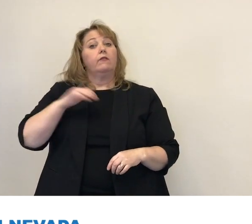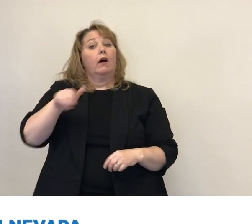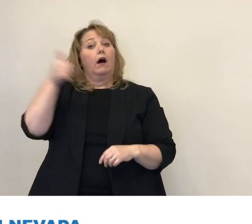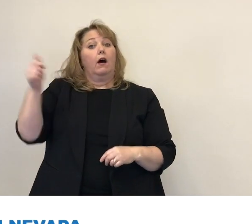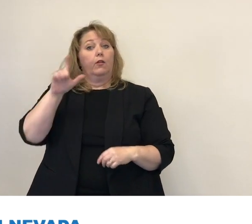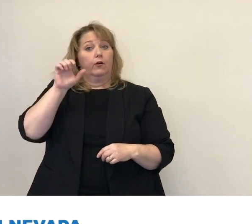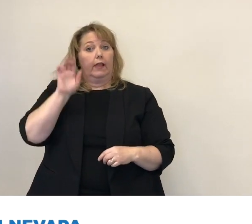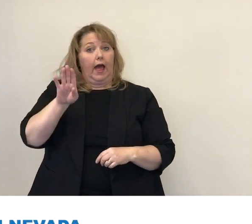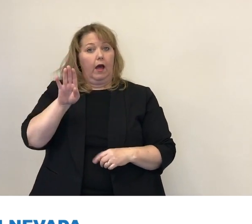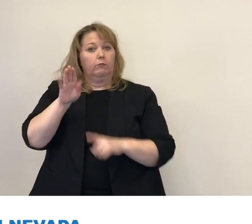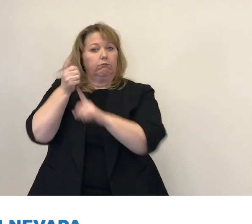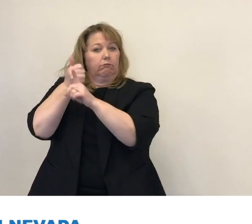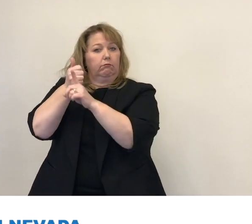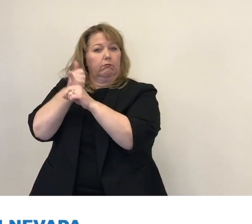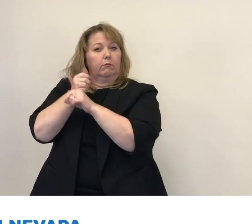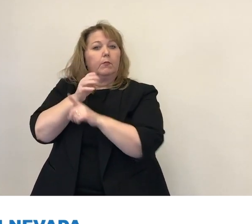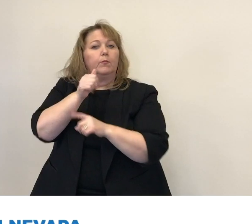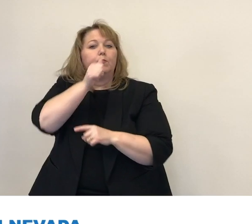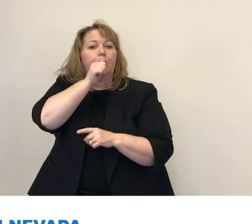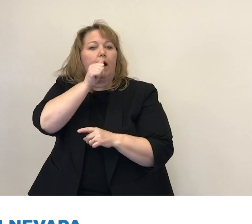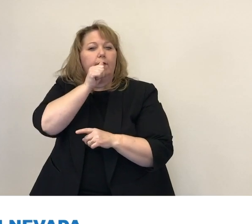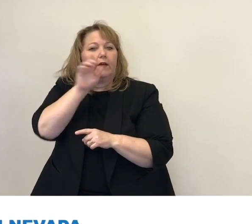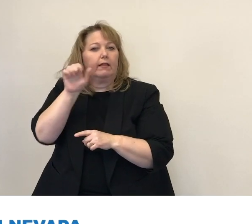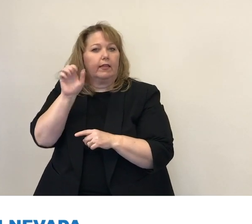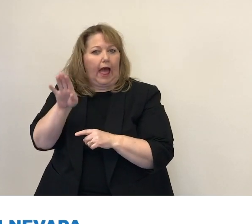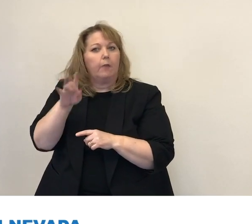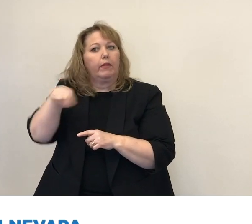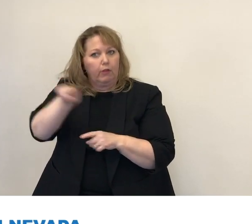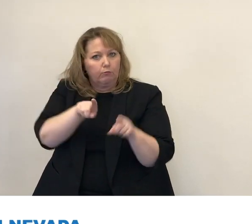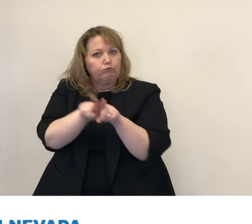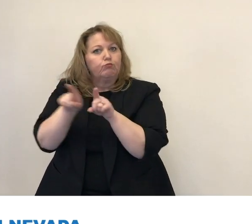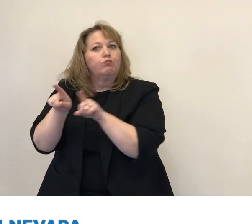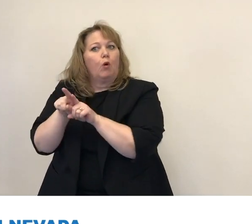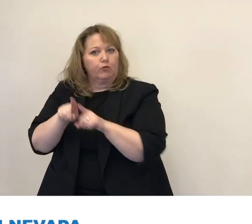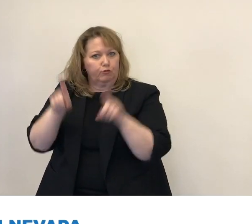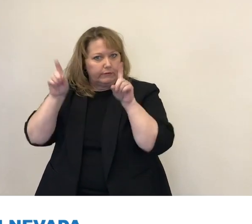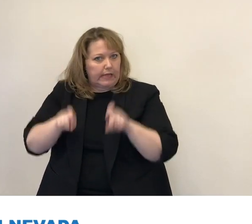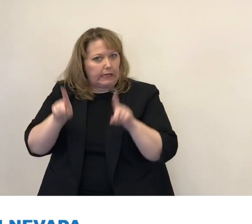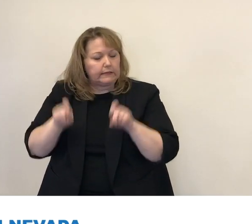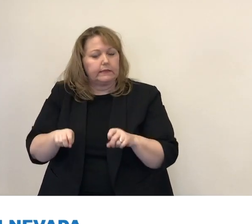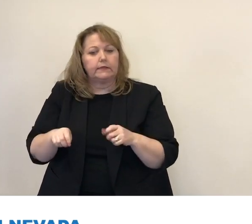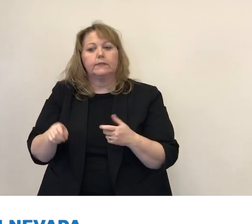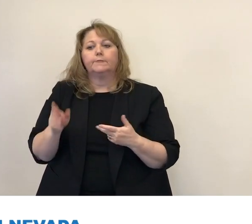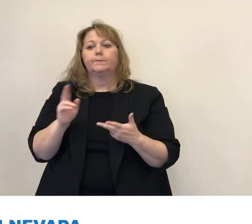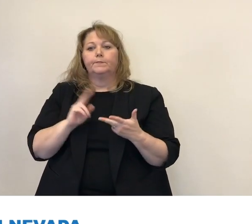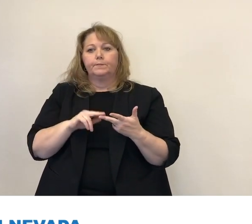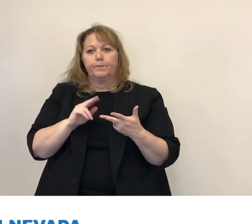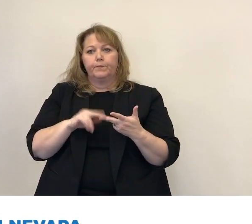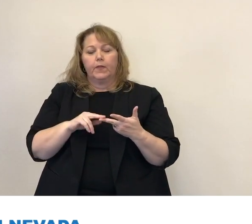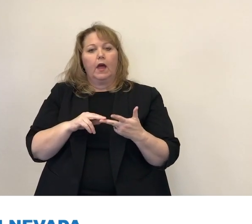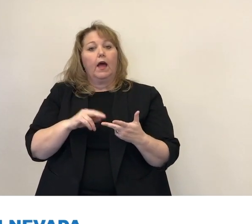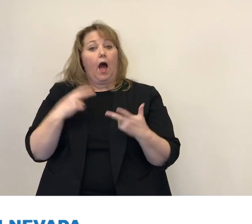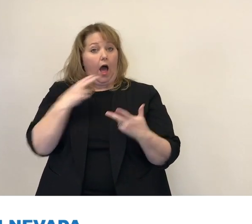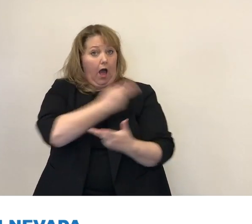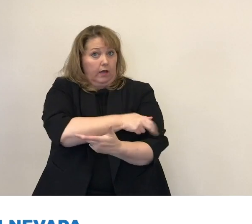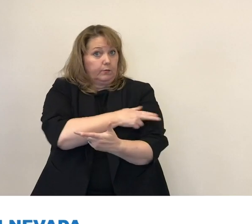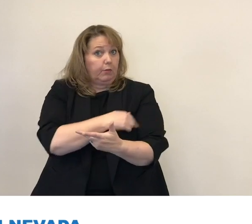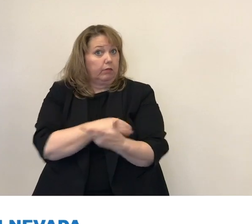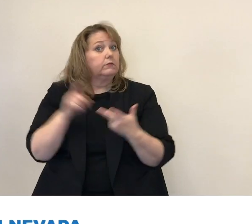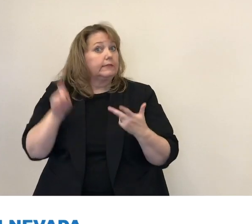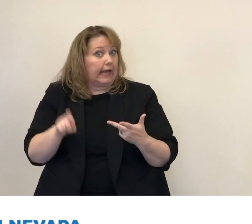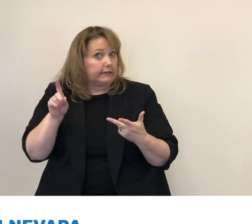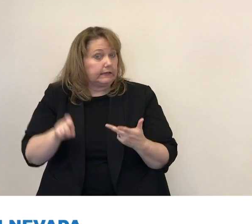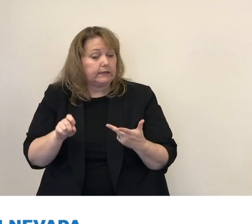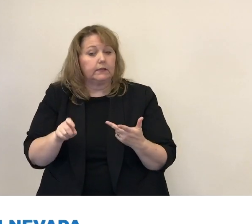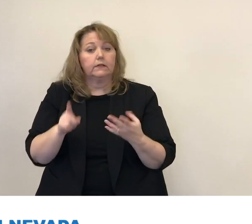labs are doing a large amount of testing, as well as hospitals and the Southern Nevada Public Health Lab as well. All of